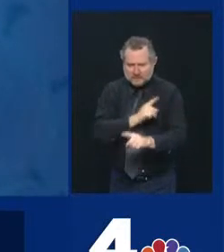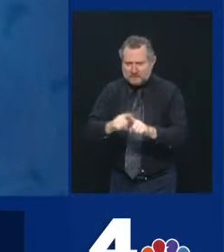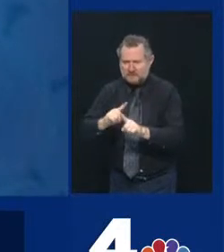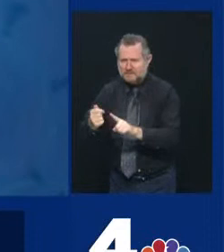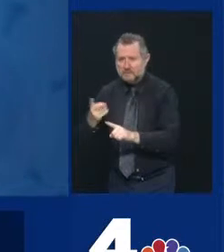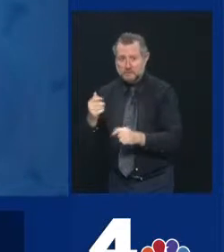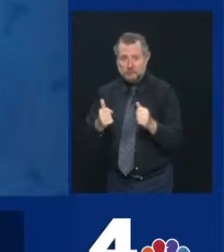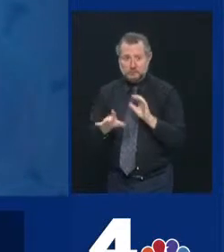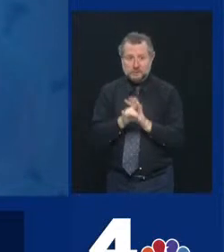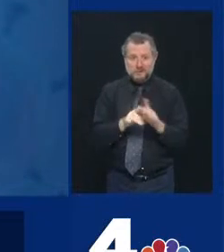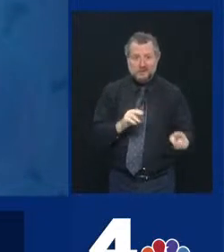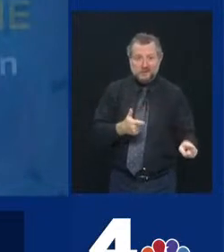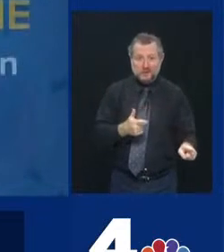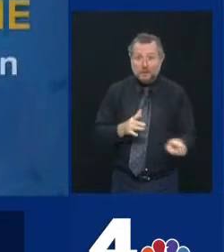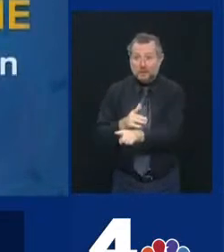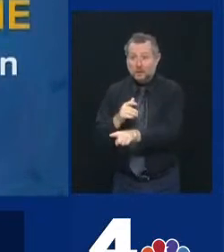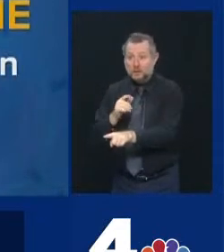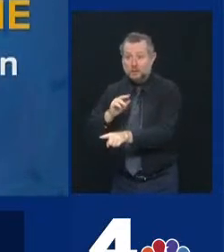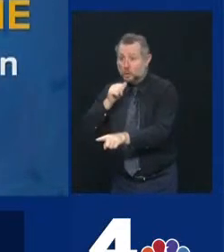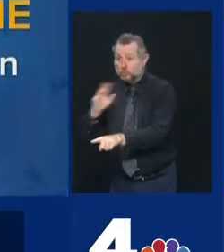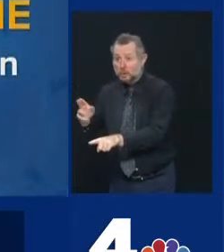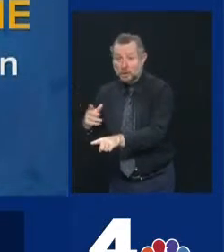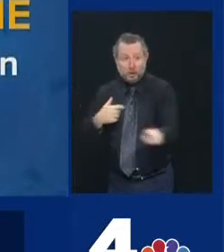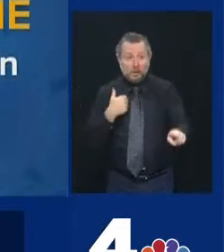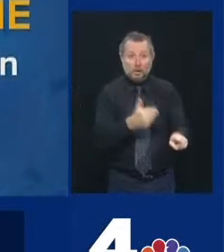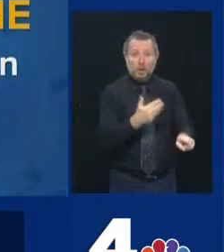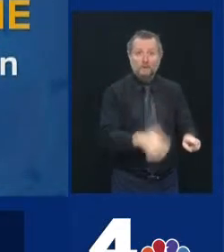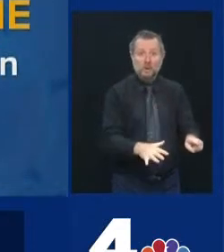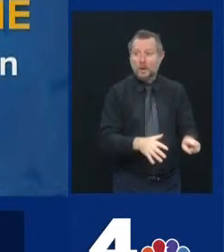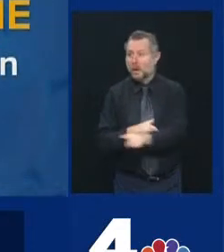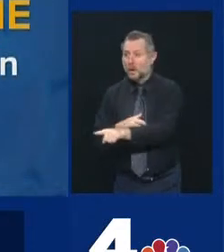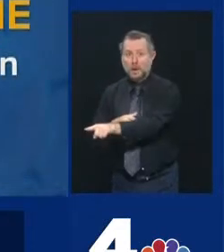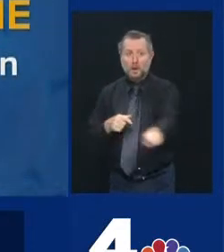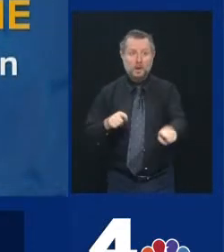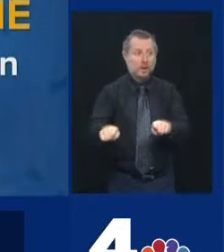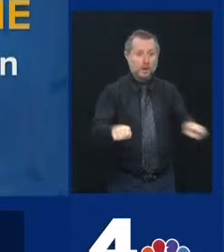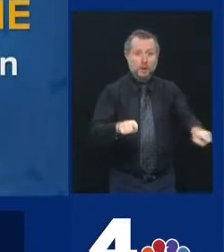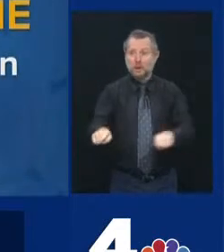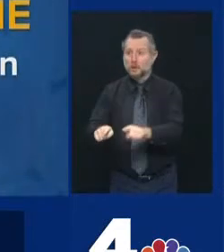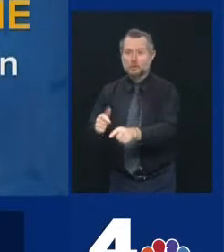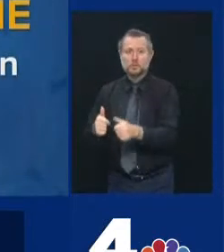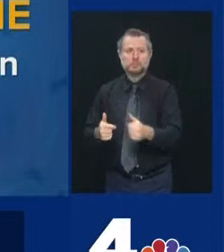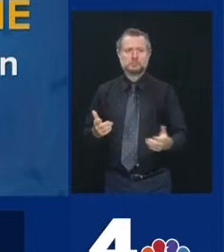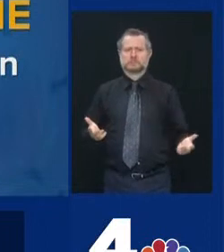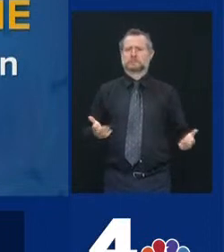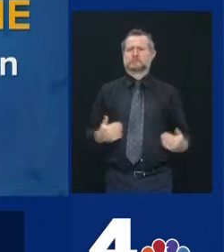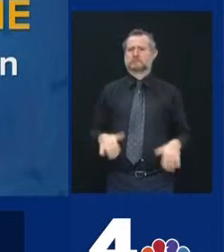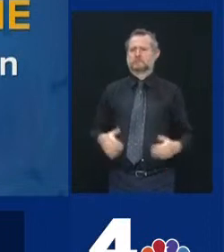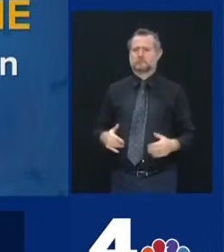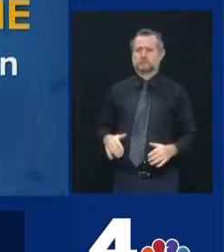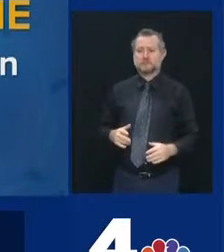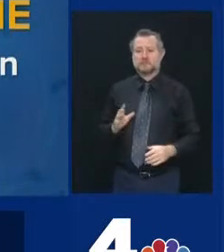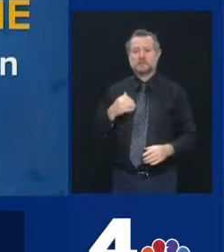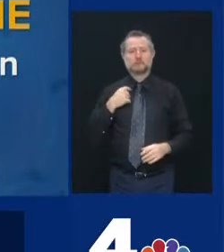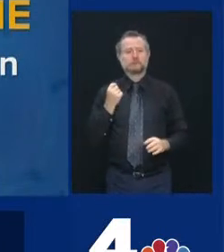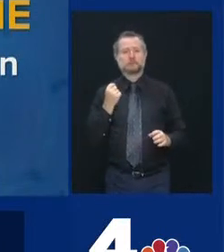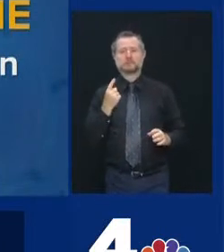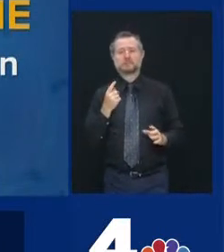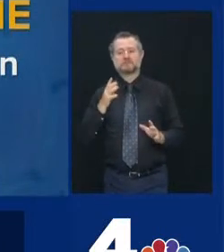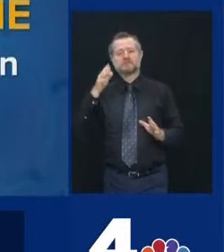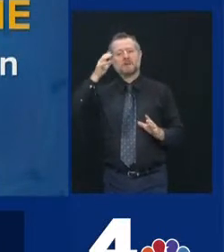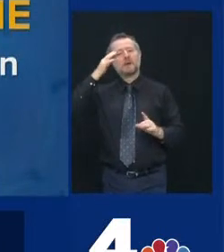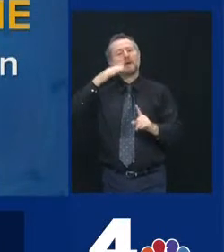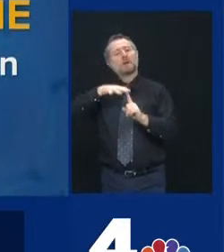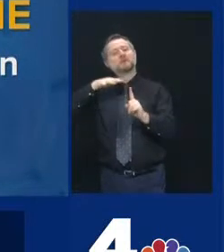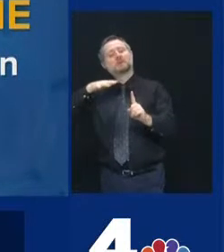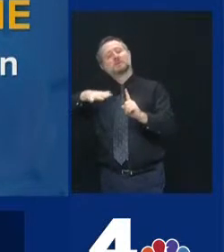next one? Is this really the best one? in context, what does it mean to do 40